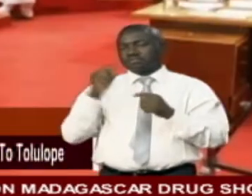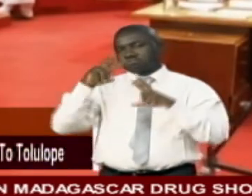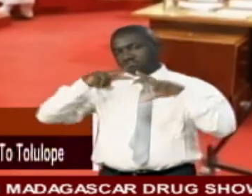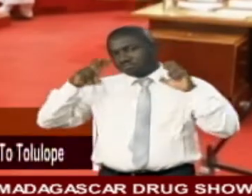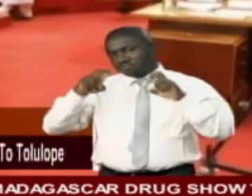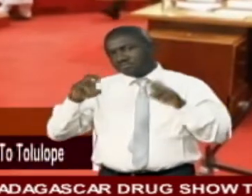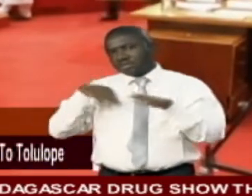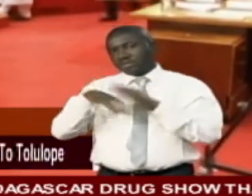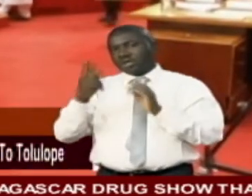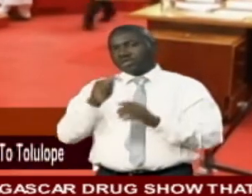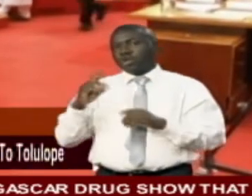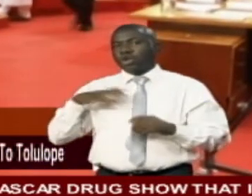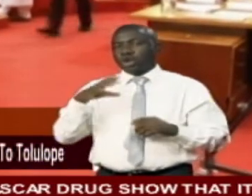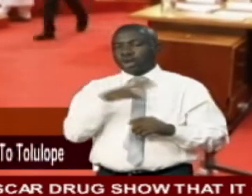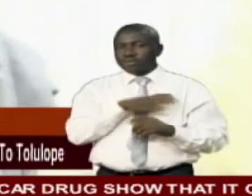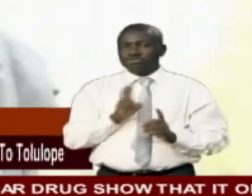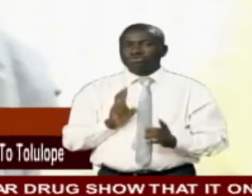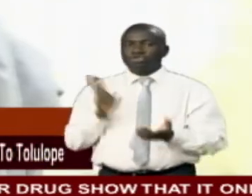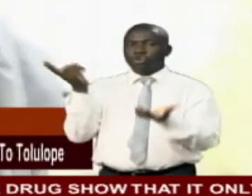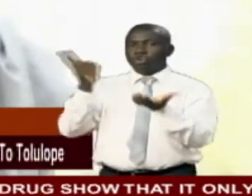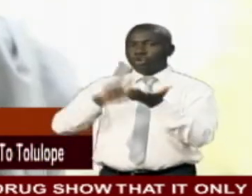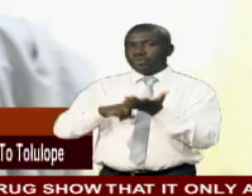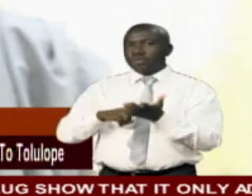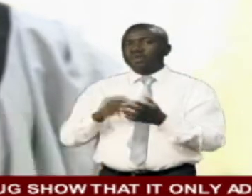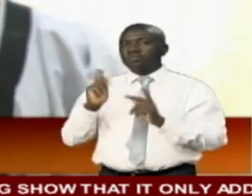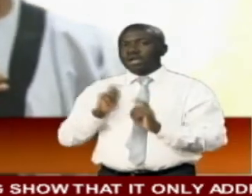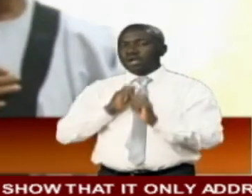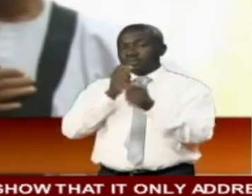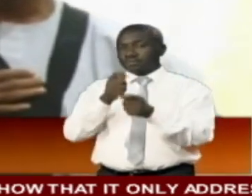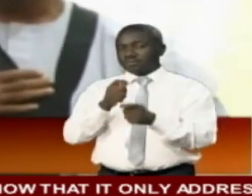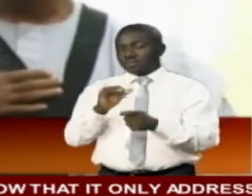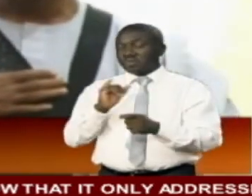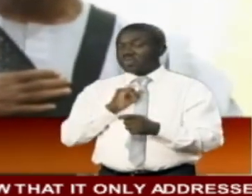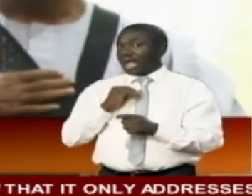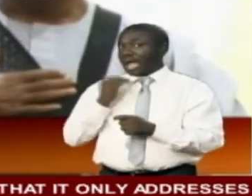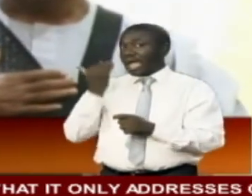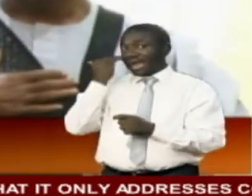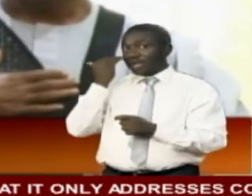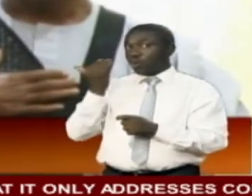in the Commission's contract awards. And I knew